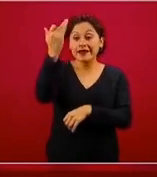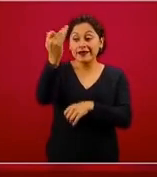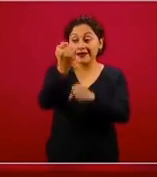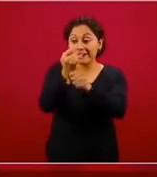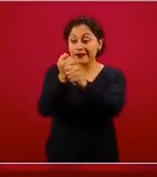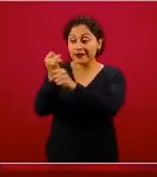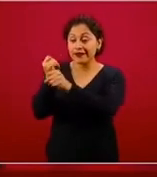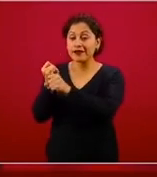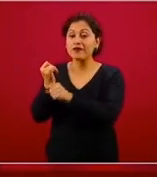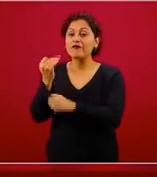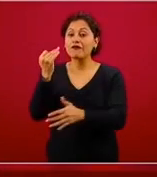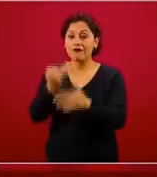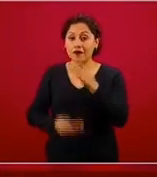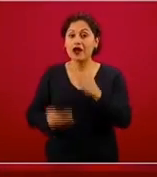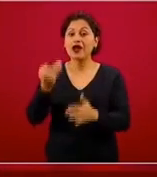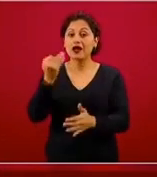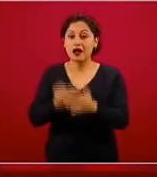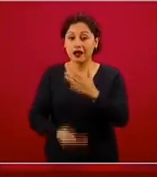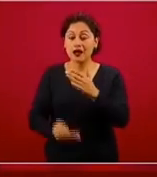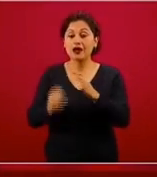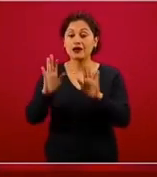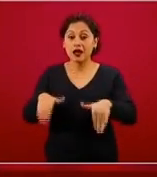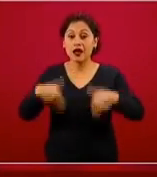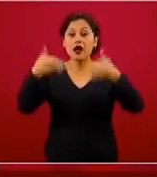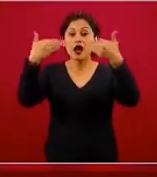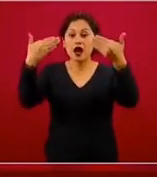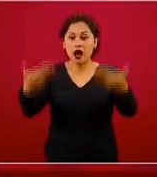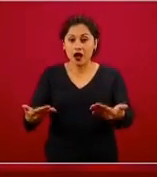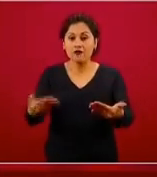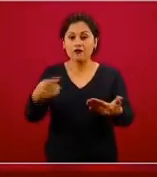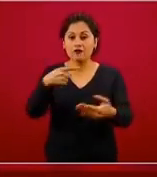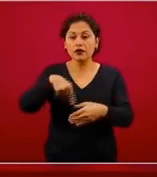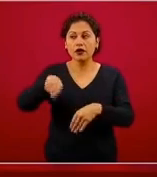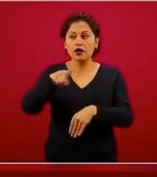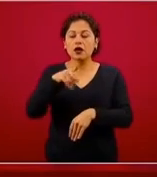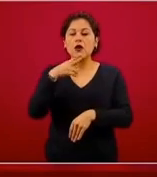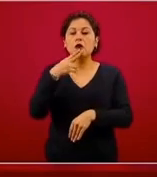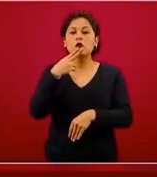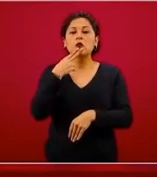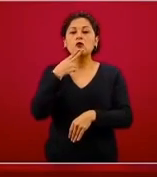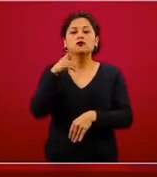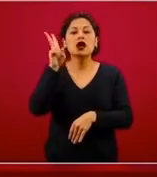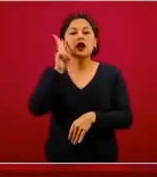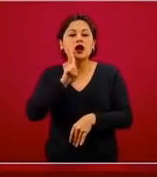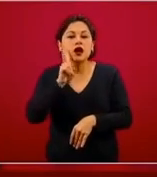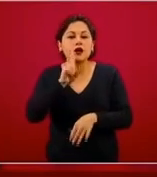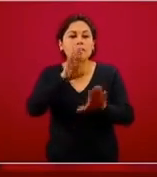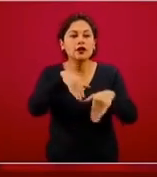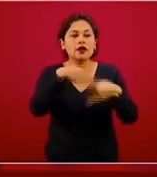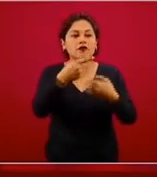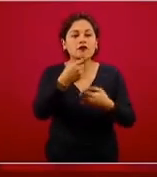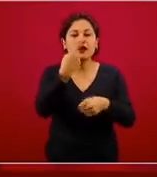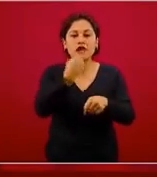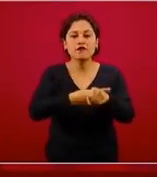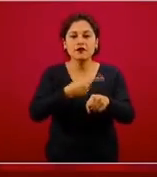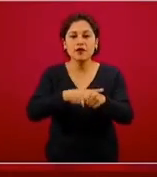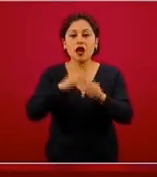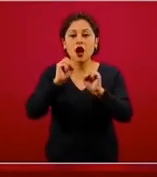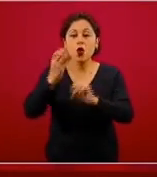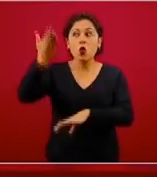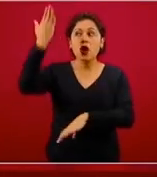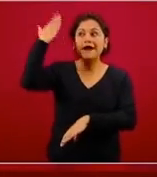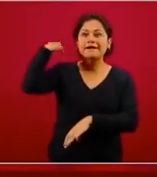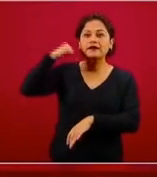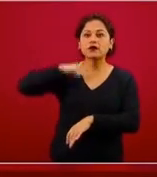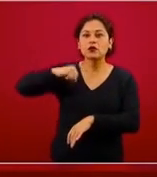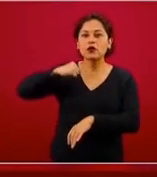time son hasn't passed. And experiencias the de ones that otras have been used enfermedades y are en from otras épocas. experiences with Y desde other luego, diseases and at other times.